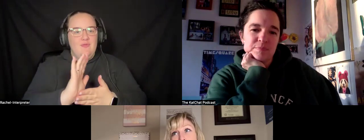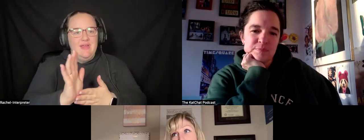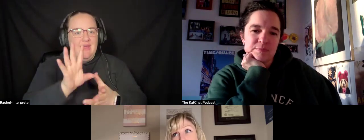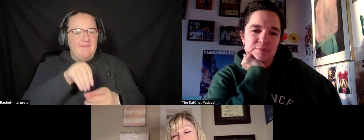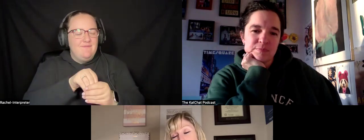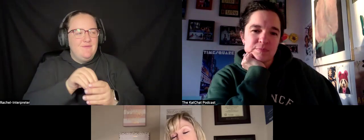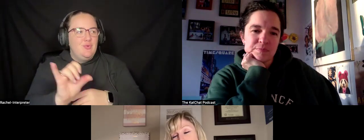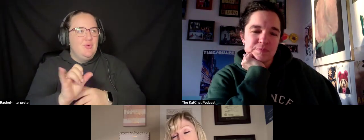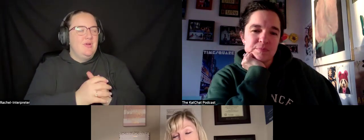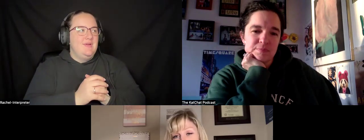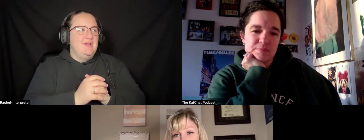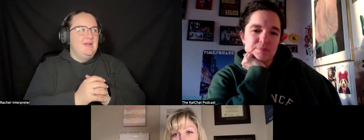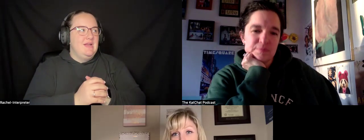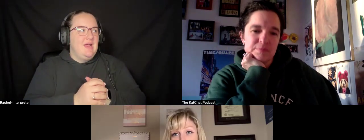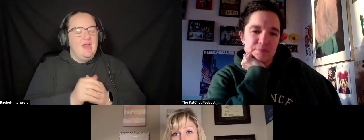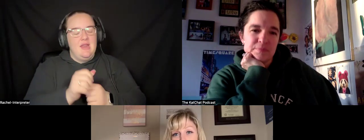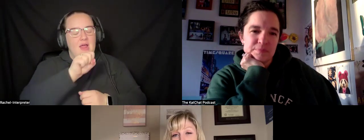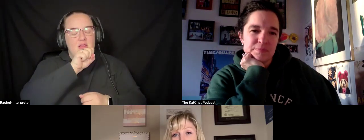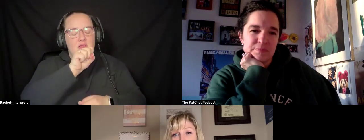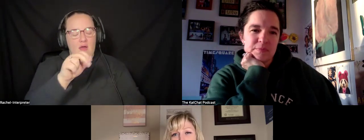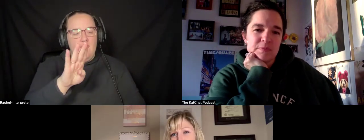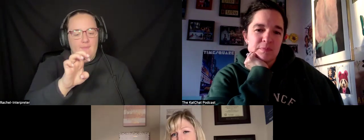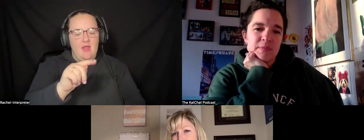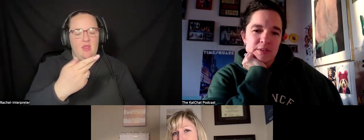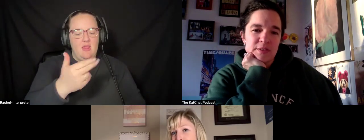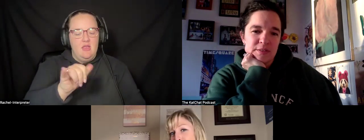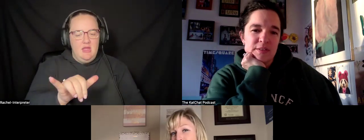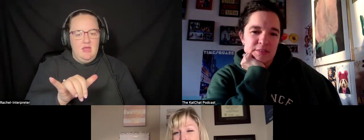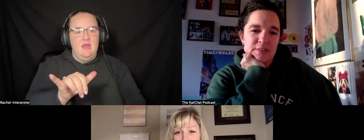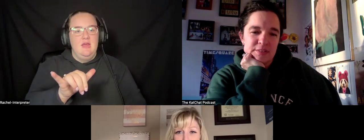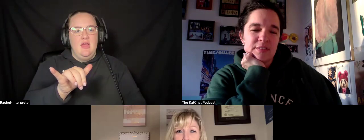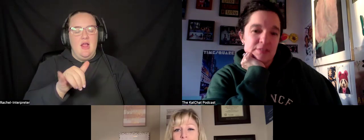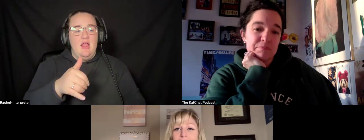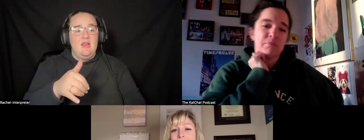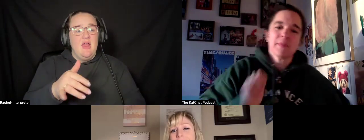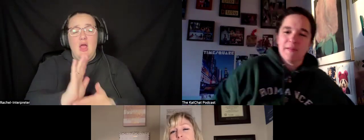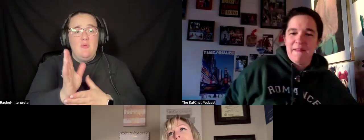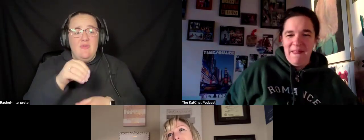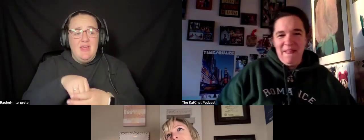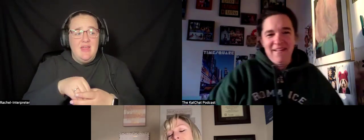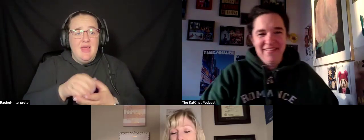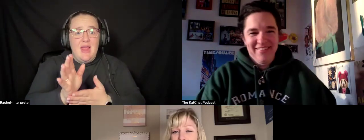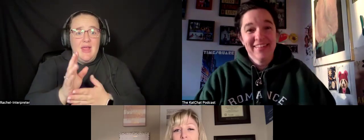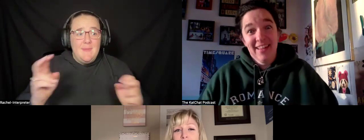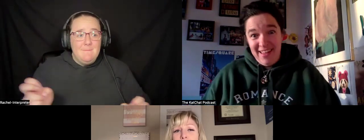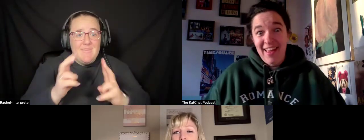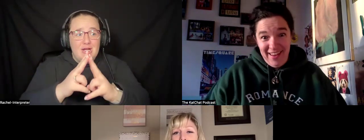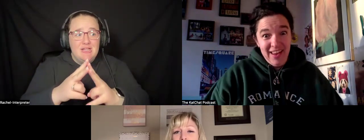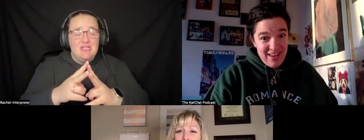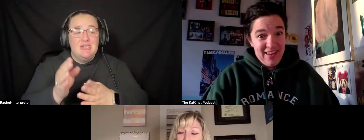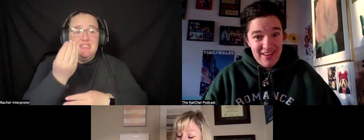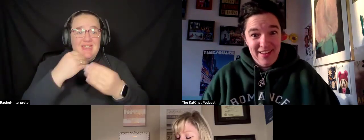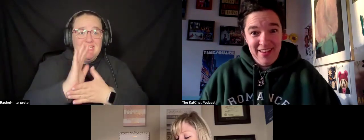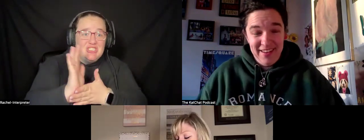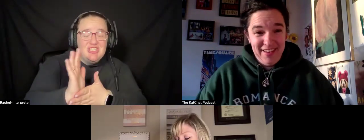And I just adore Bethany Joy Lenz. And who doesn't love a movie in Paris where she gets to eat cheese? It's and looks so cute